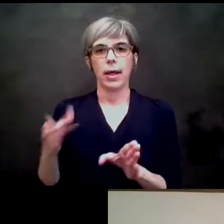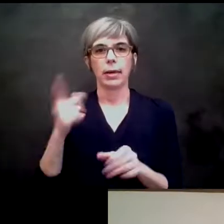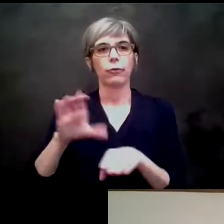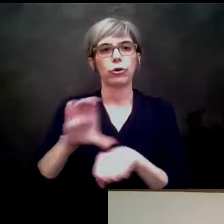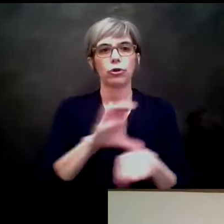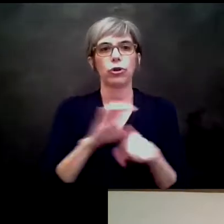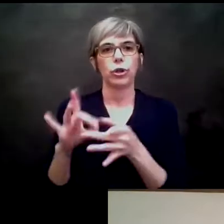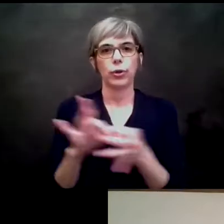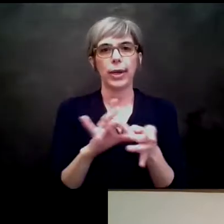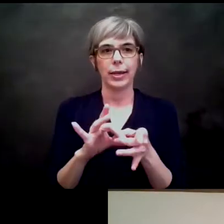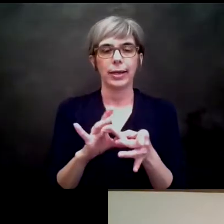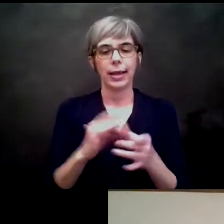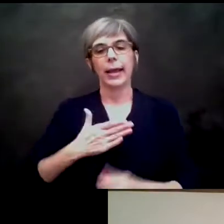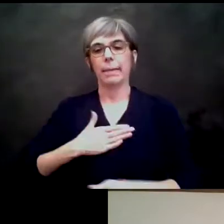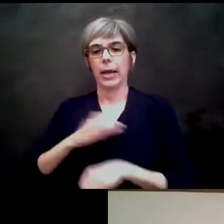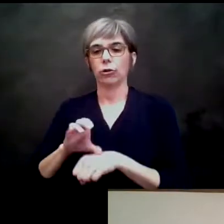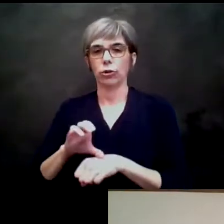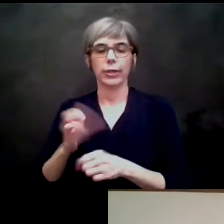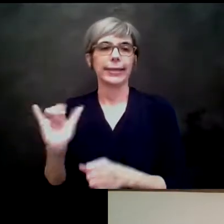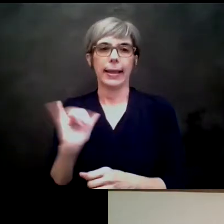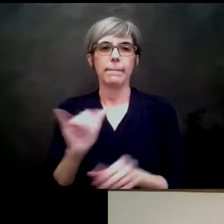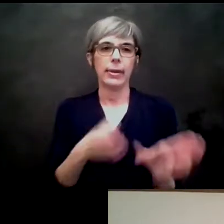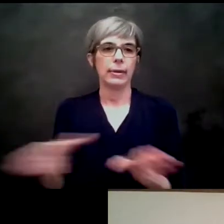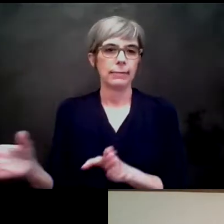standpoint of my own church that I pastor.